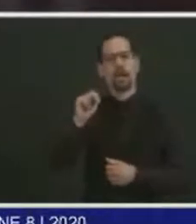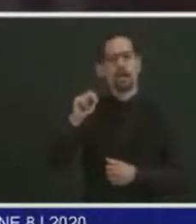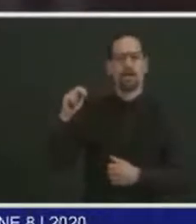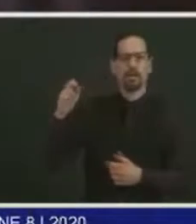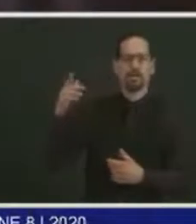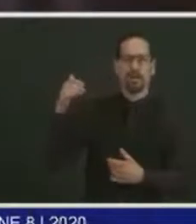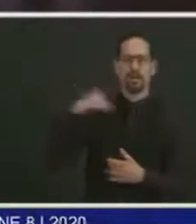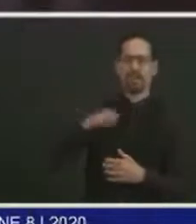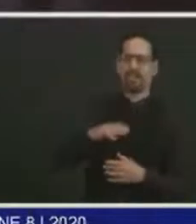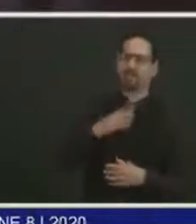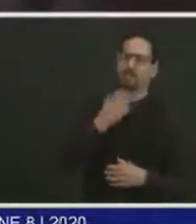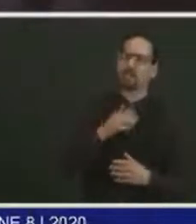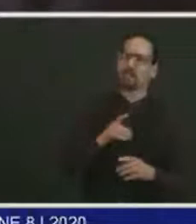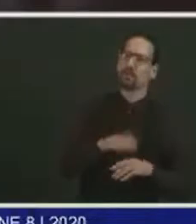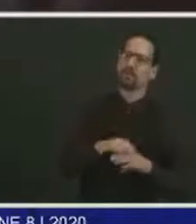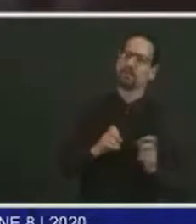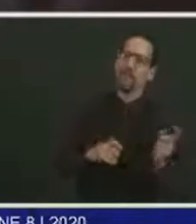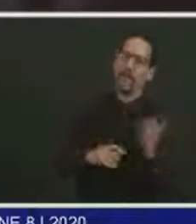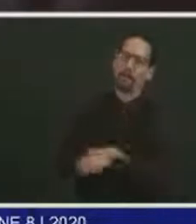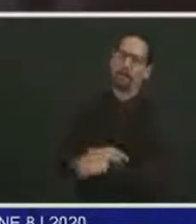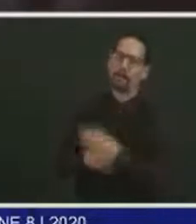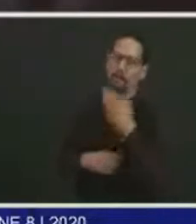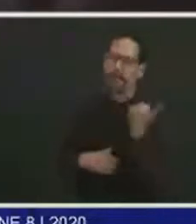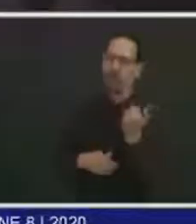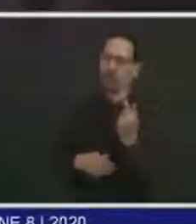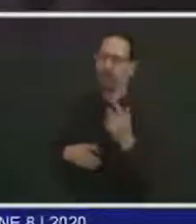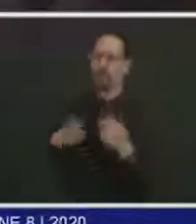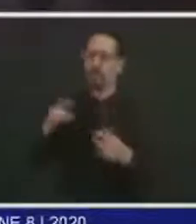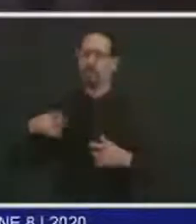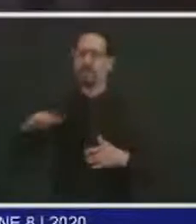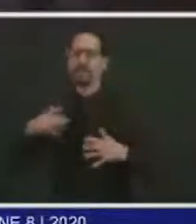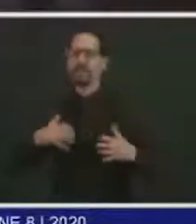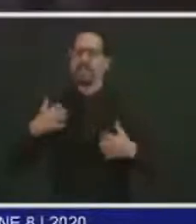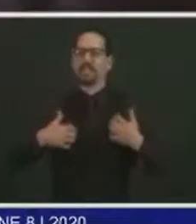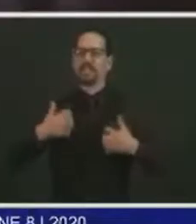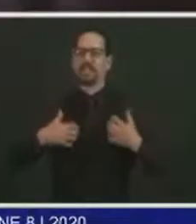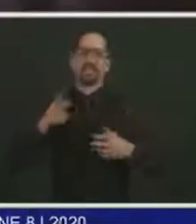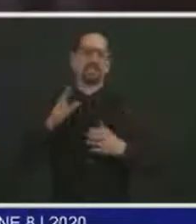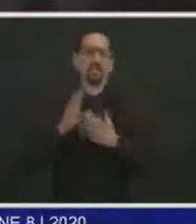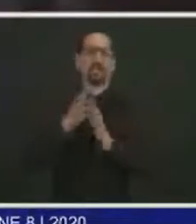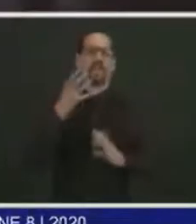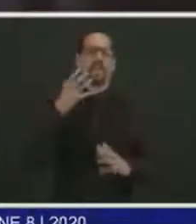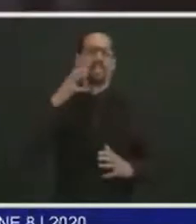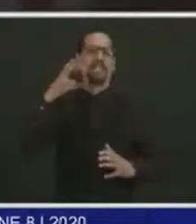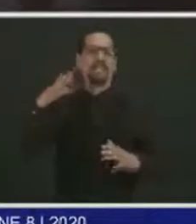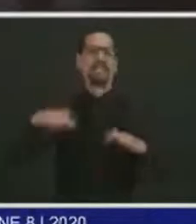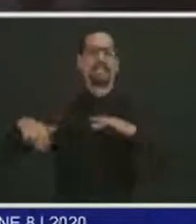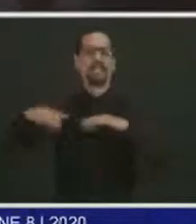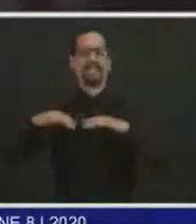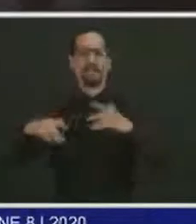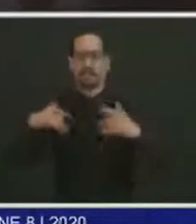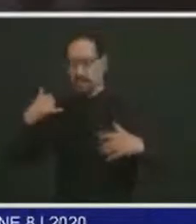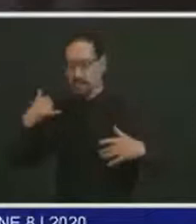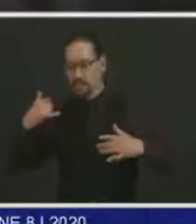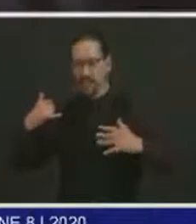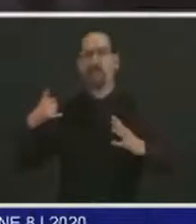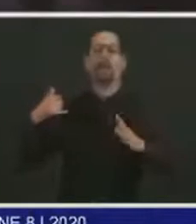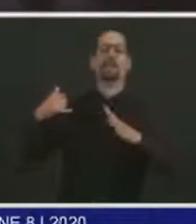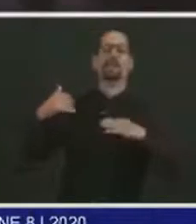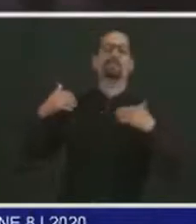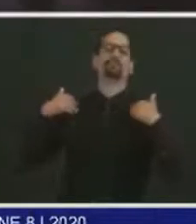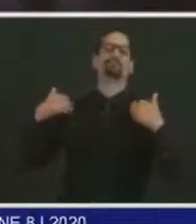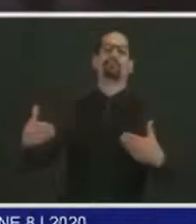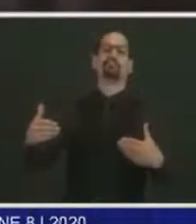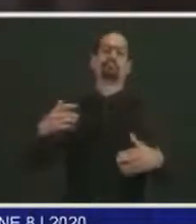play a role in de-escalating, I just answered the call and got down there as fast as I could. So it